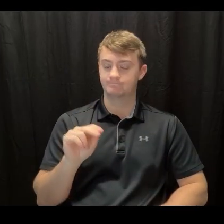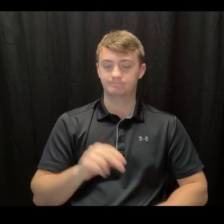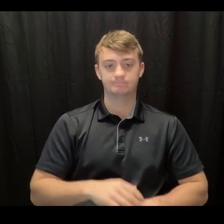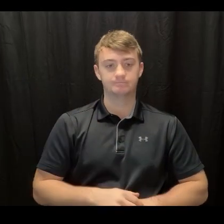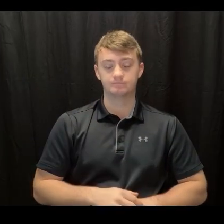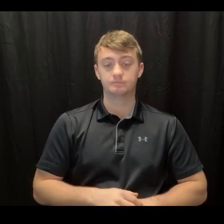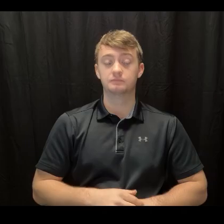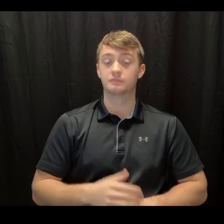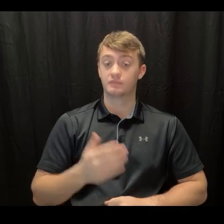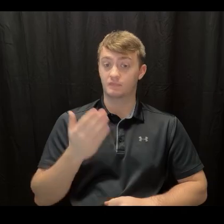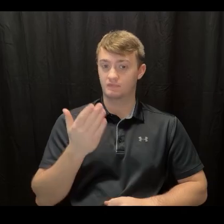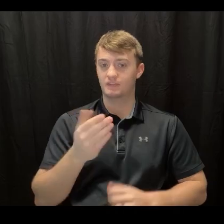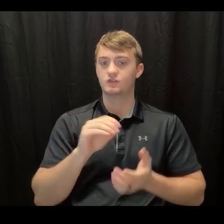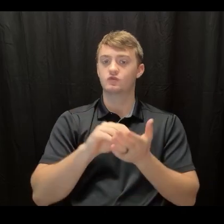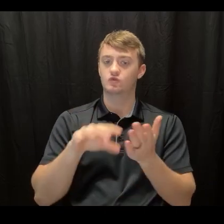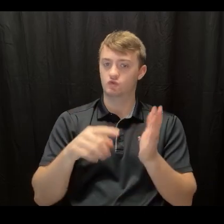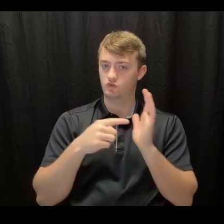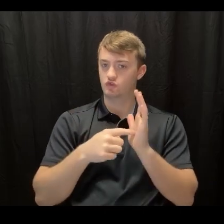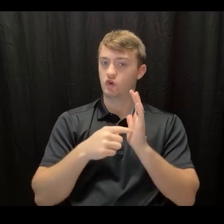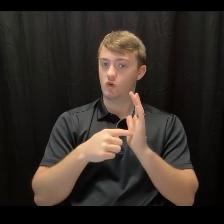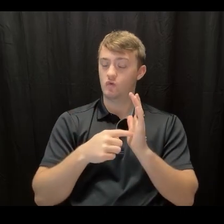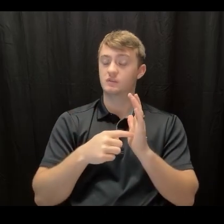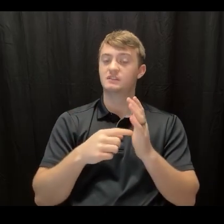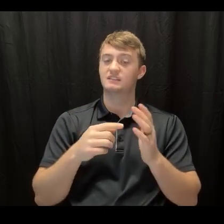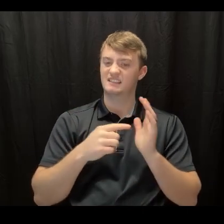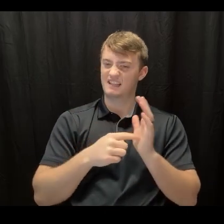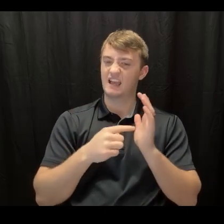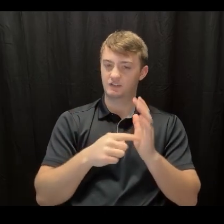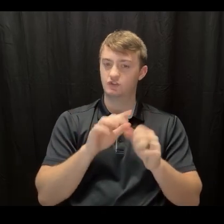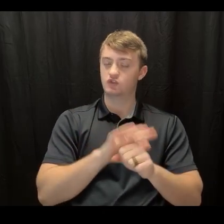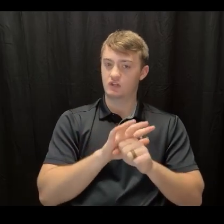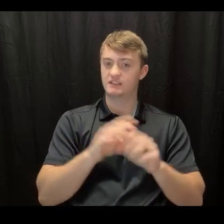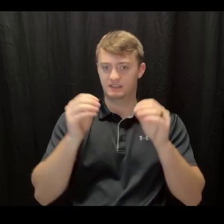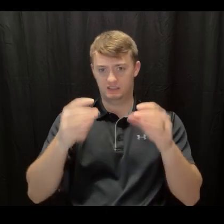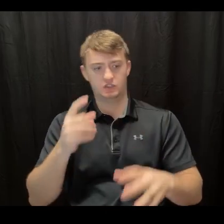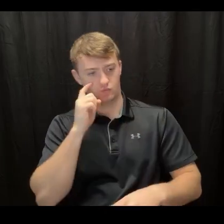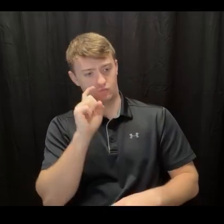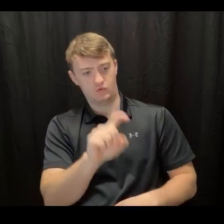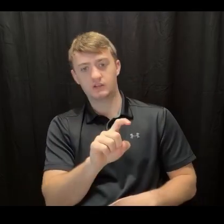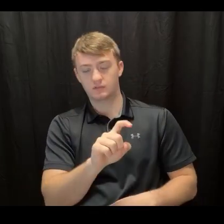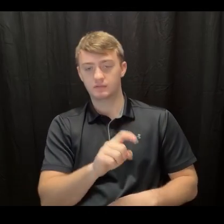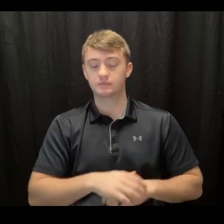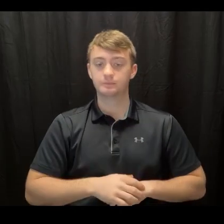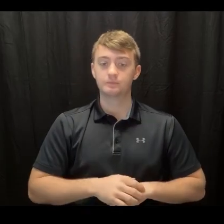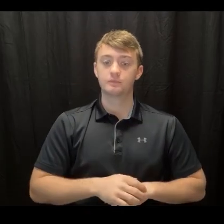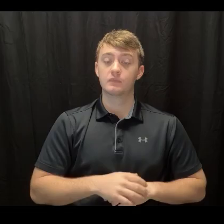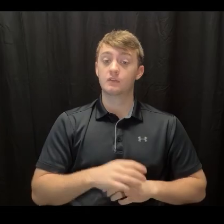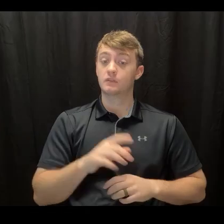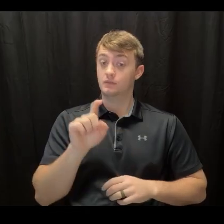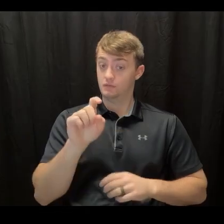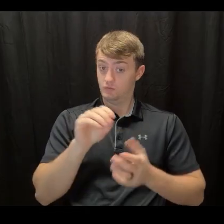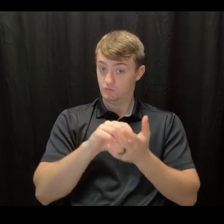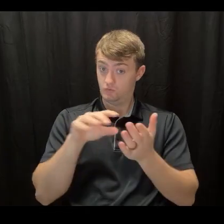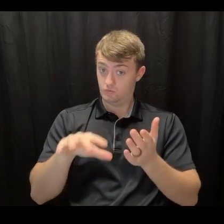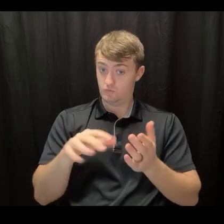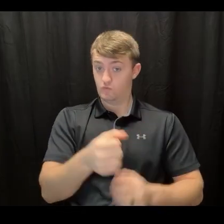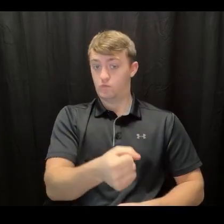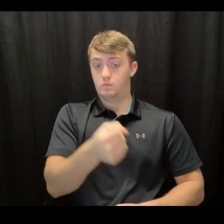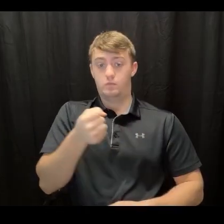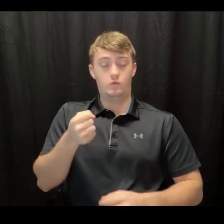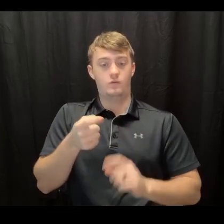No. In this one, the student showed signs of stress and teacher recognized those signs. Was the student